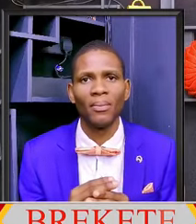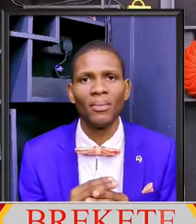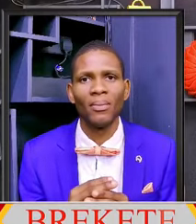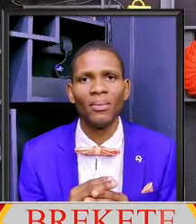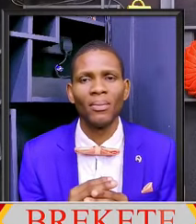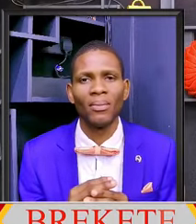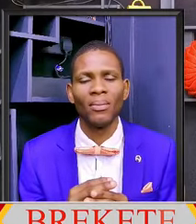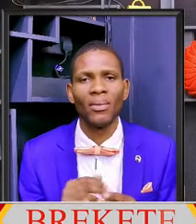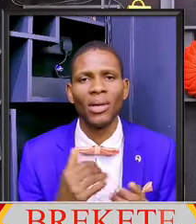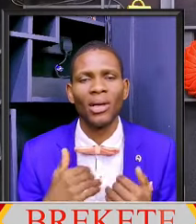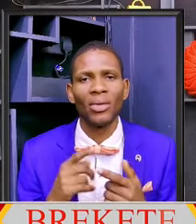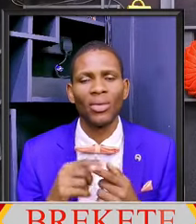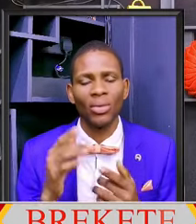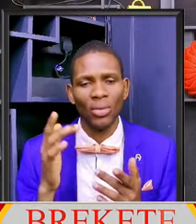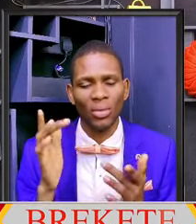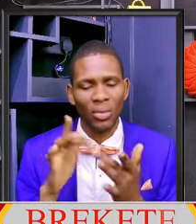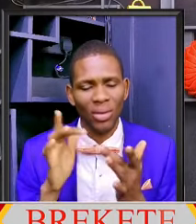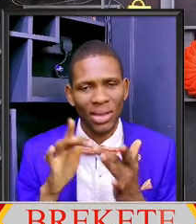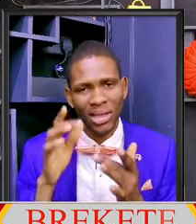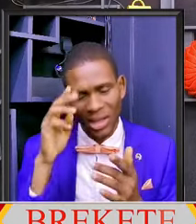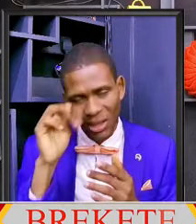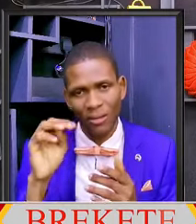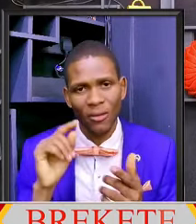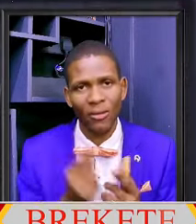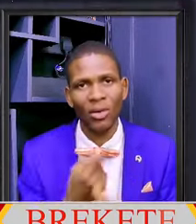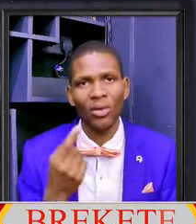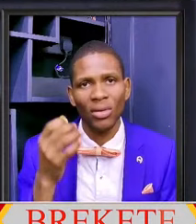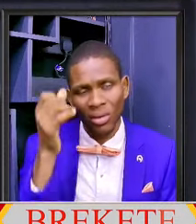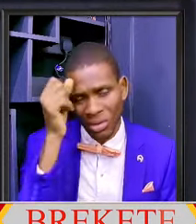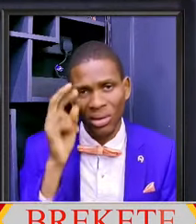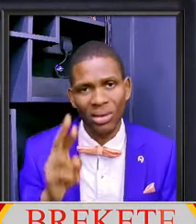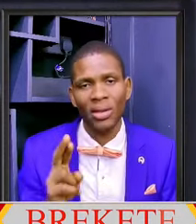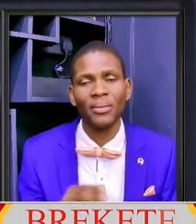I have to contact him first, sir.